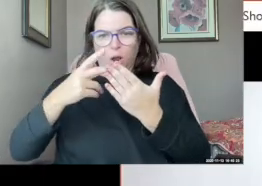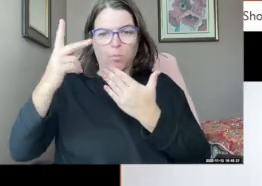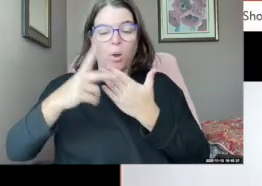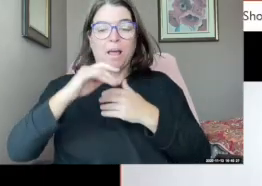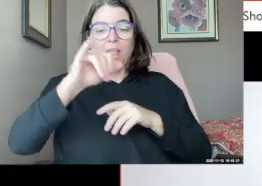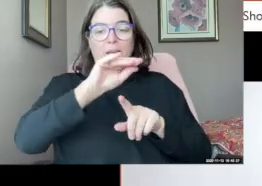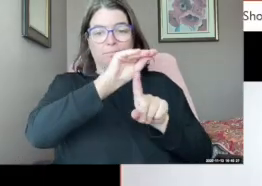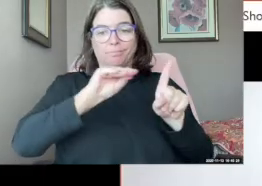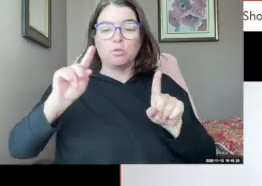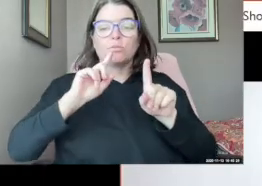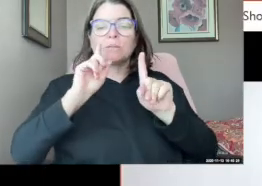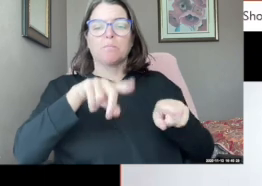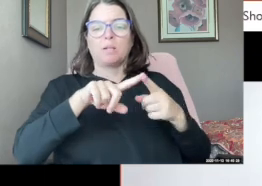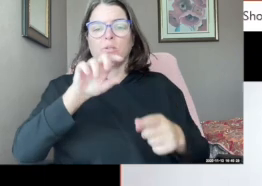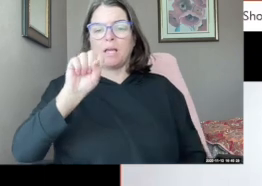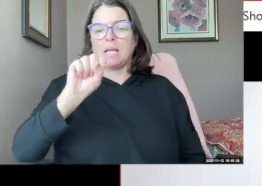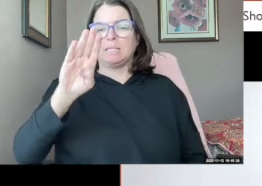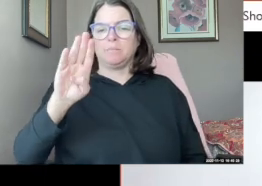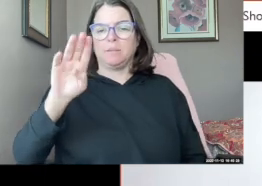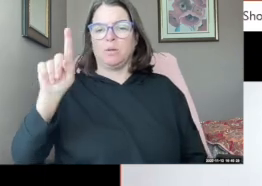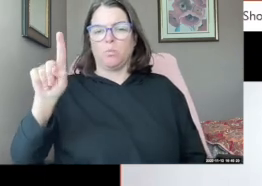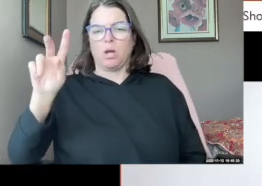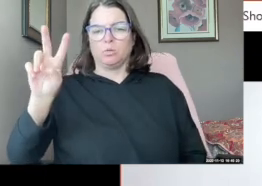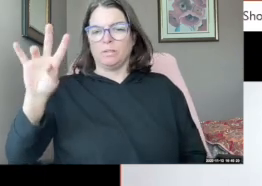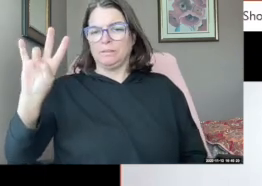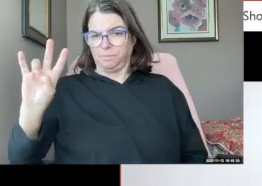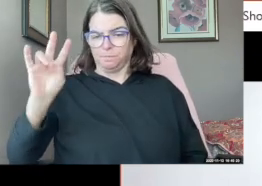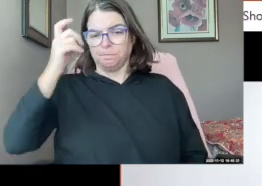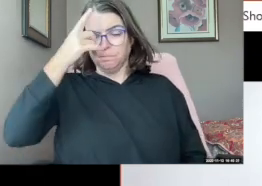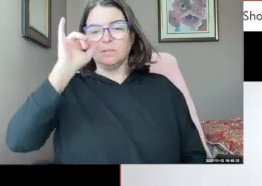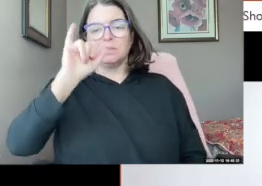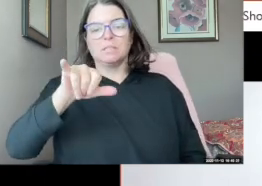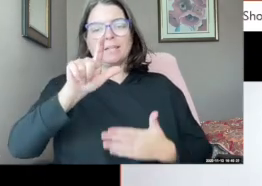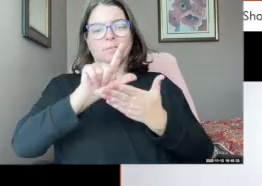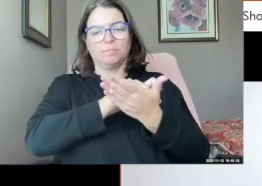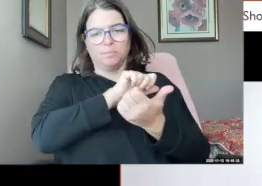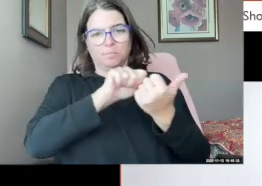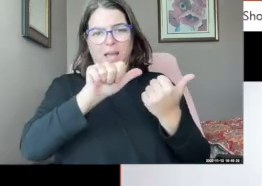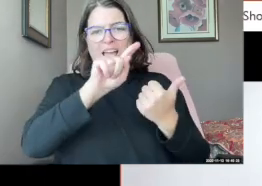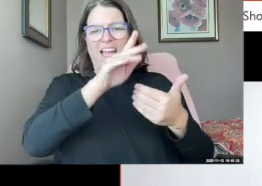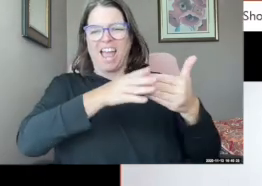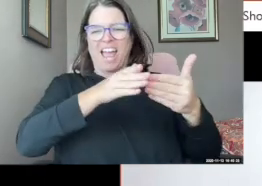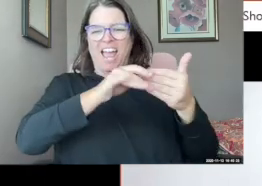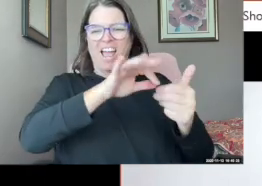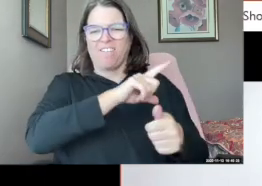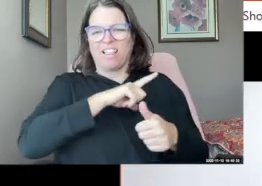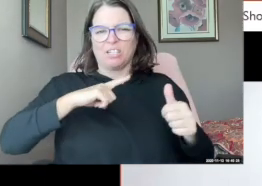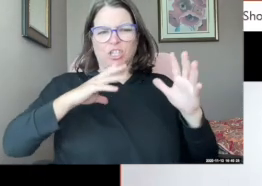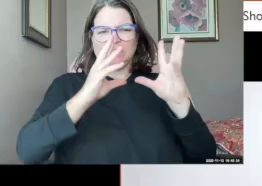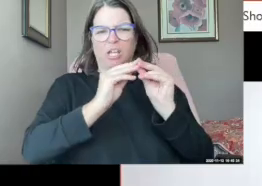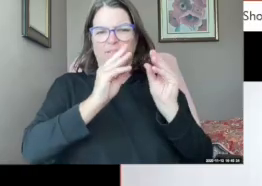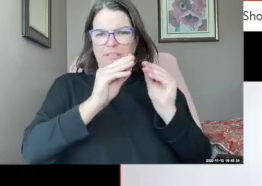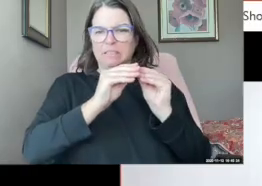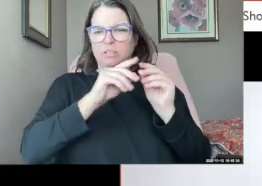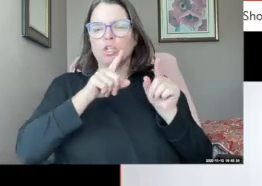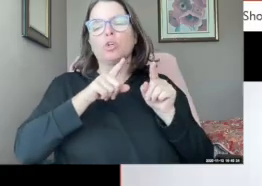Clean Cars for All program. That was done in response to Senate Bill 127. There was a bill that passed